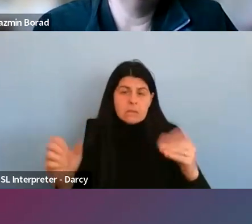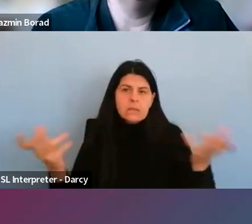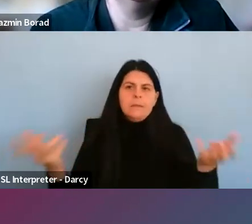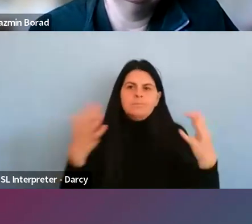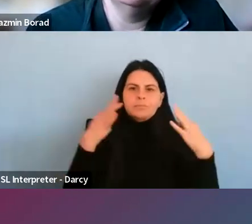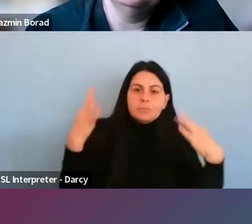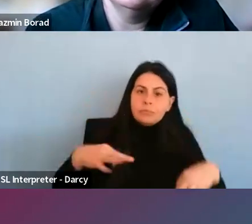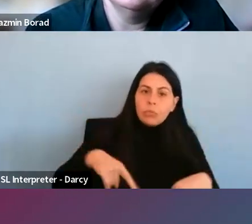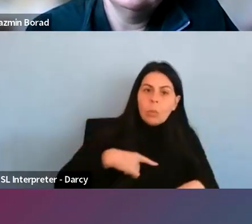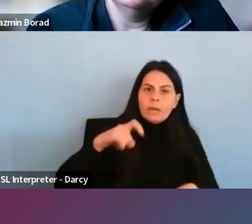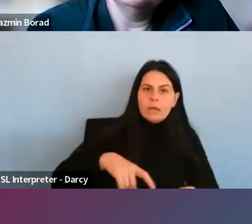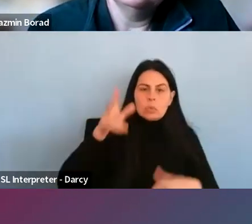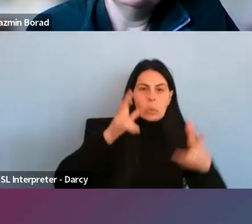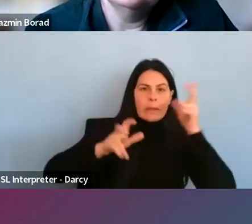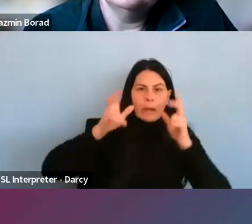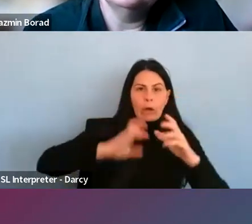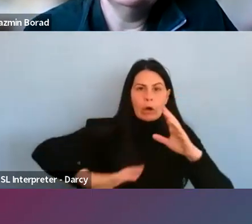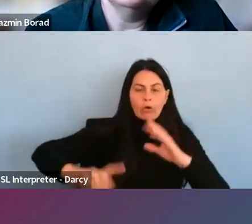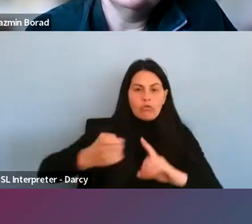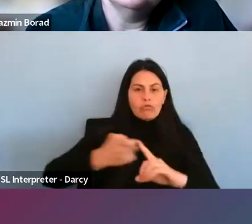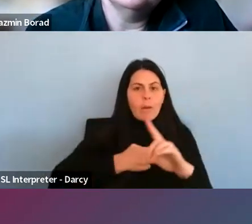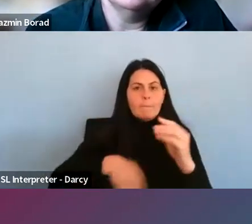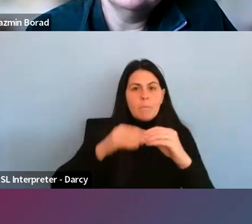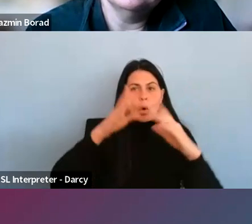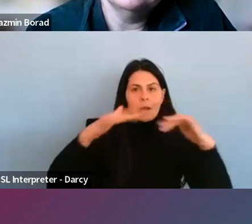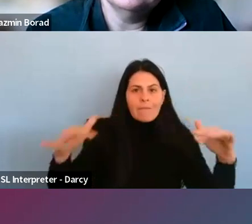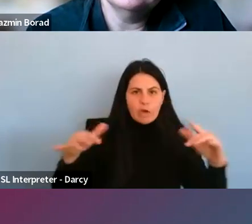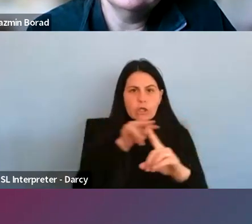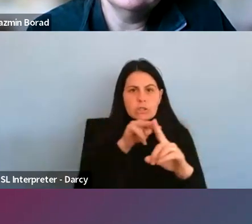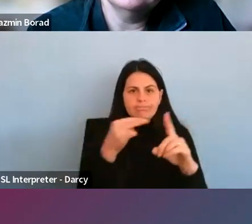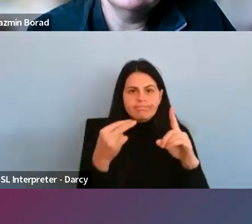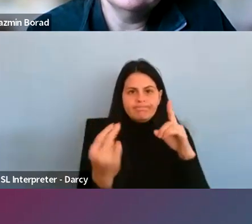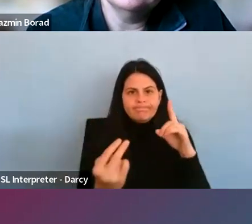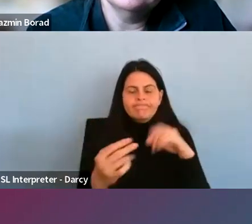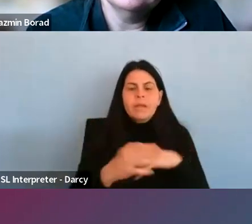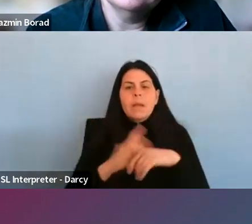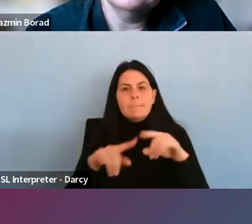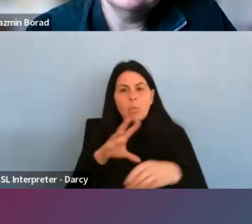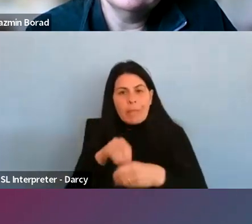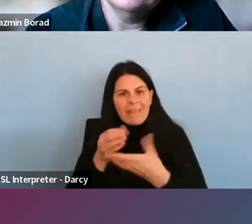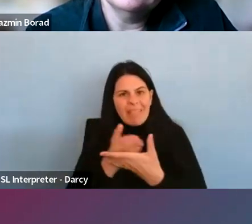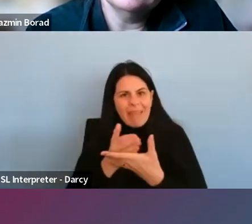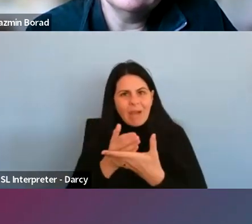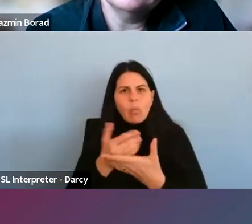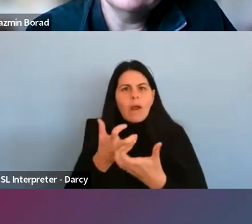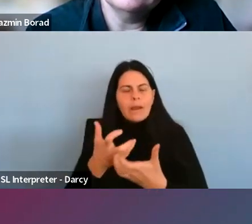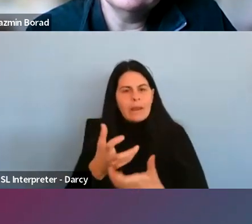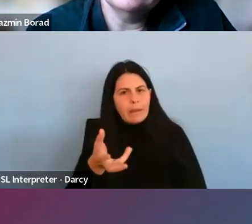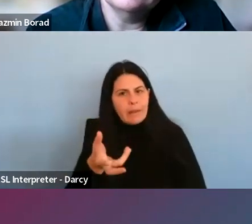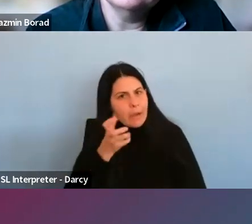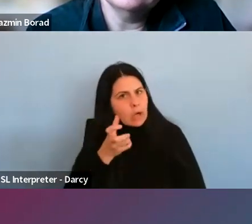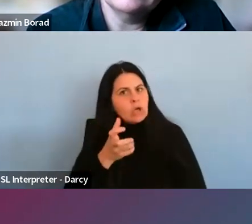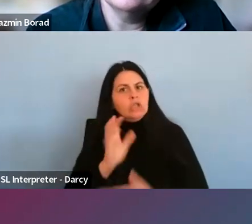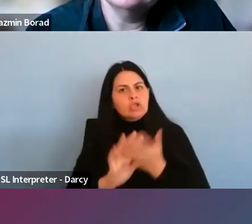we definitely need to be hearing from more diverse voices. But within that, we want to hear those stories of, like, this is what I'm actually dealing with at